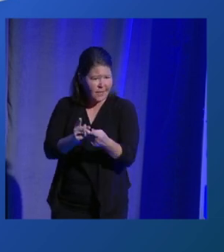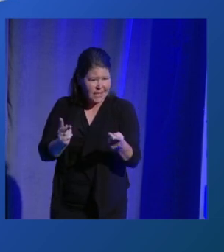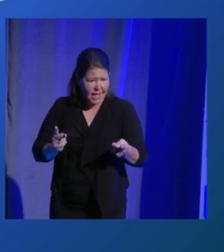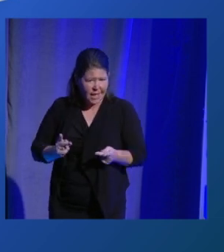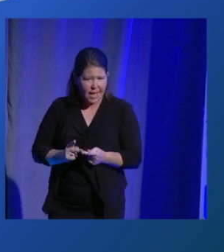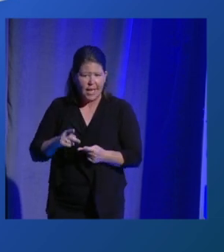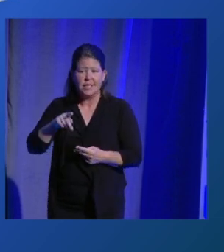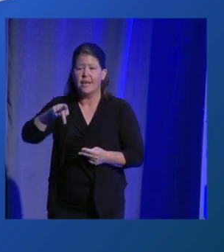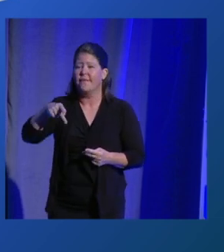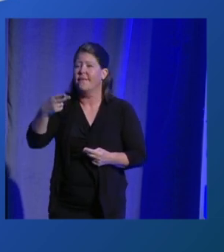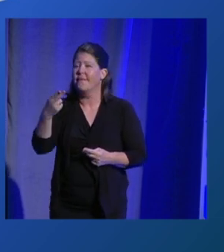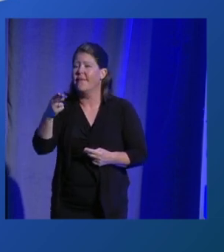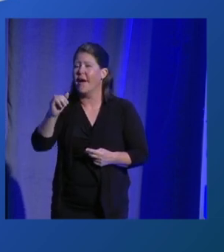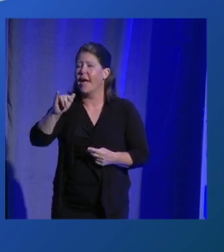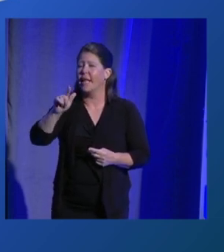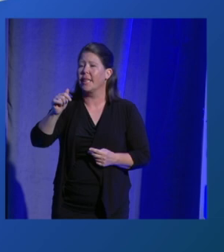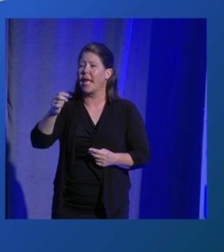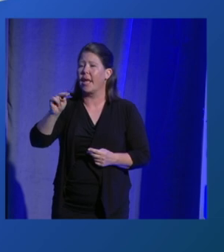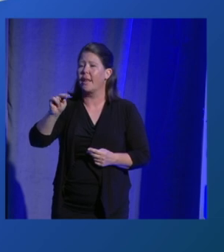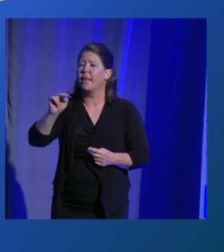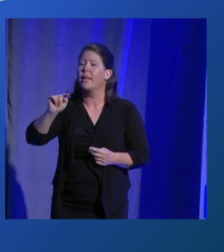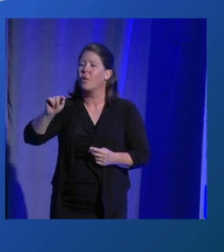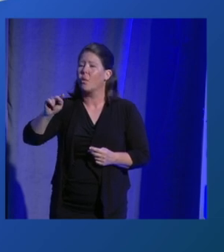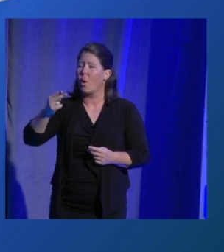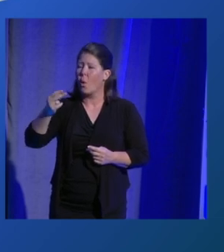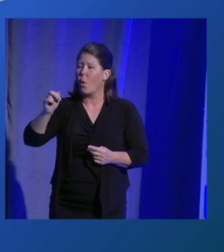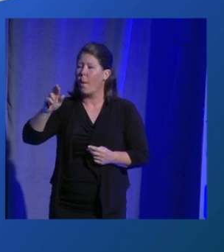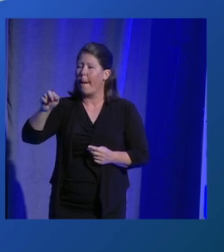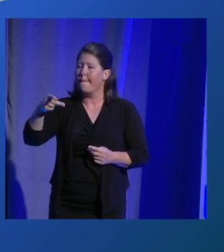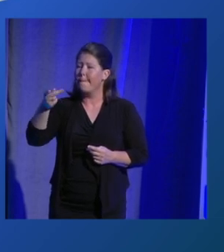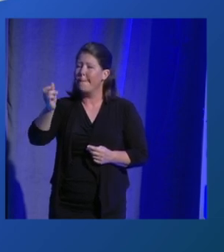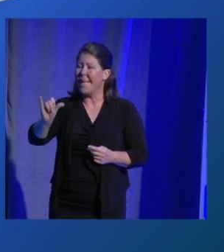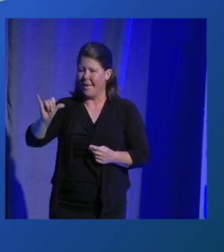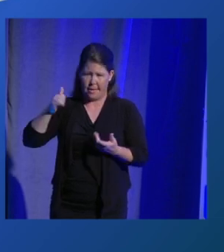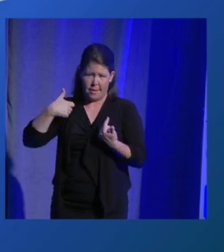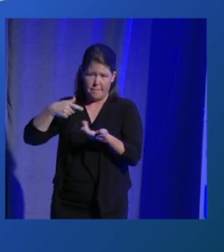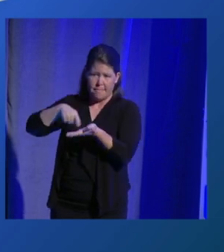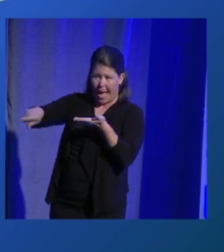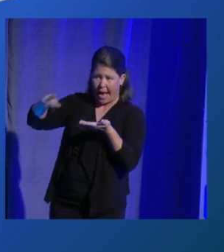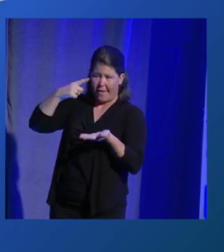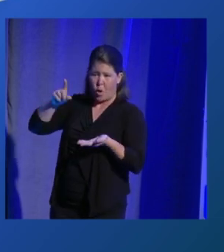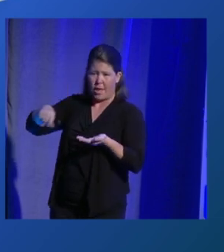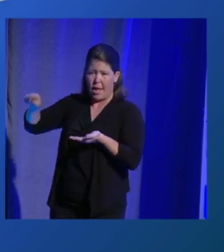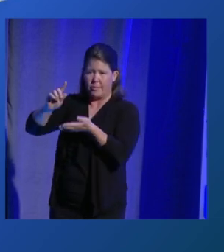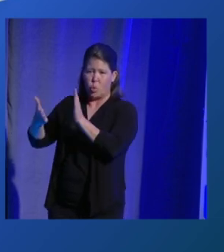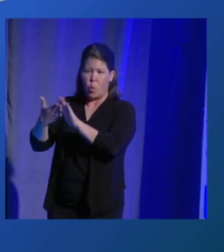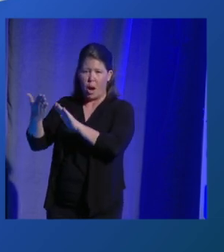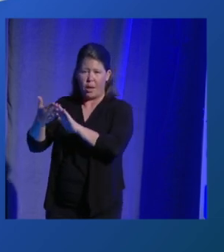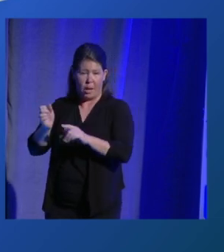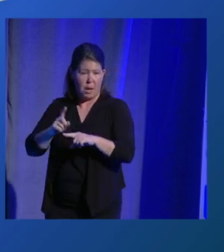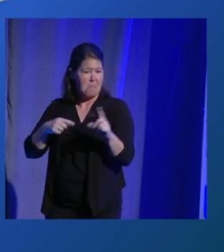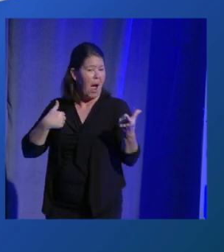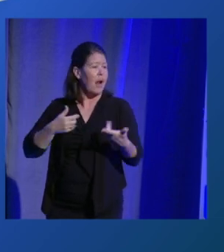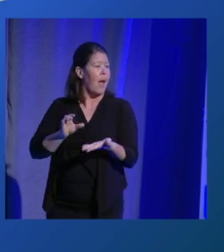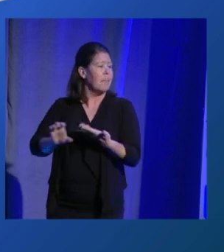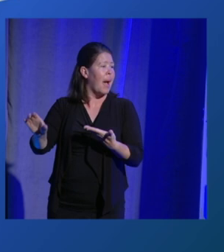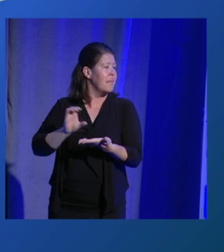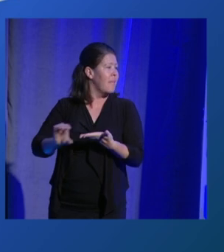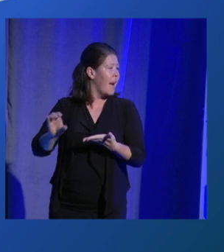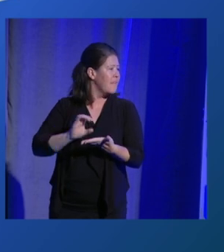it and you never really know what you're paying for unless you have someone there